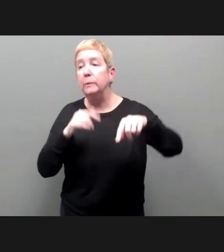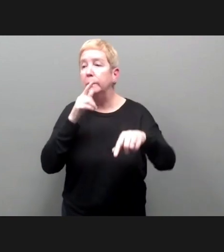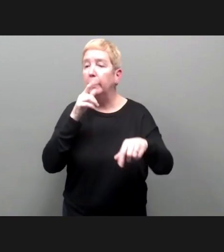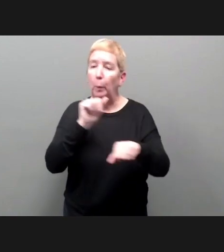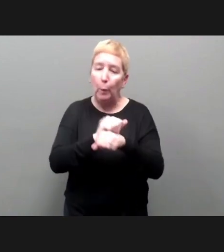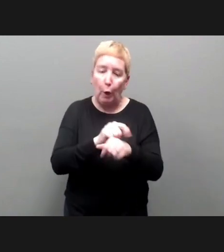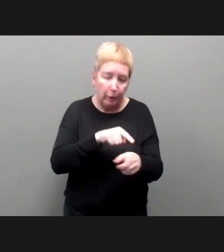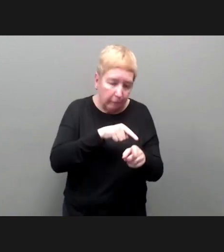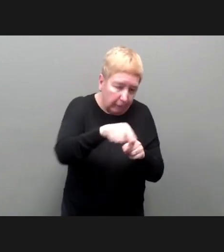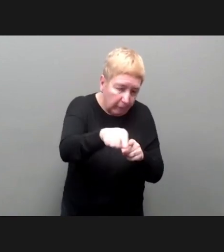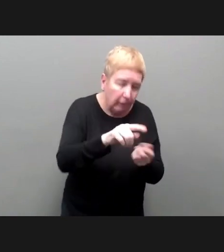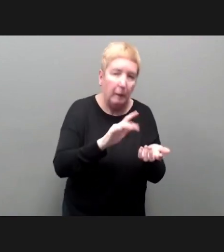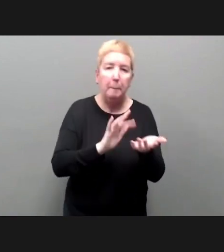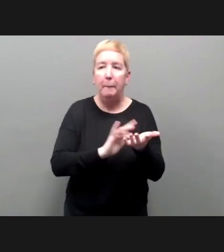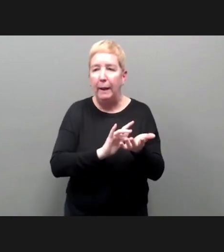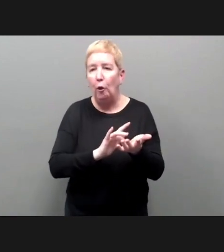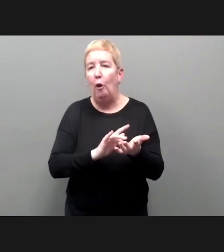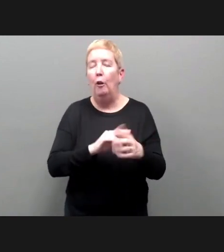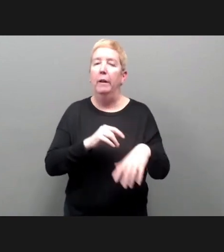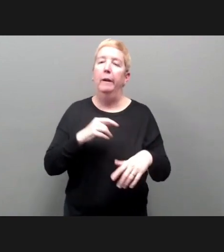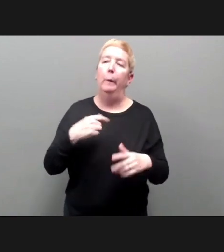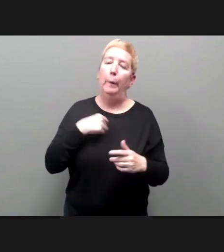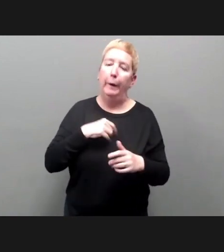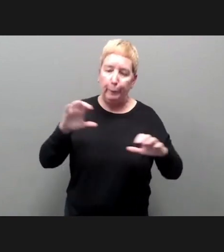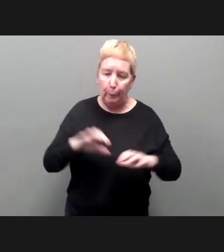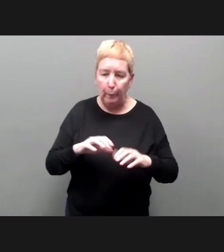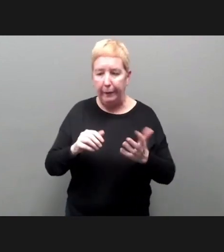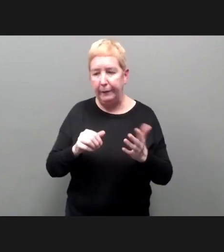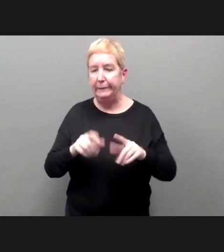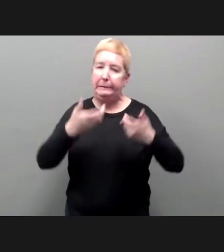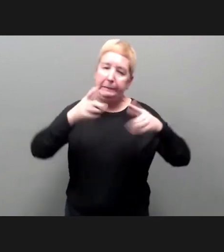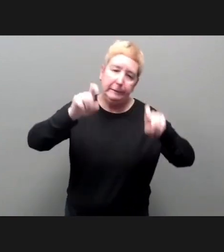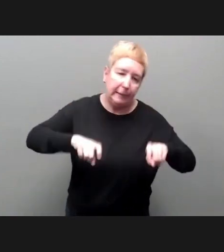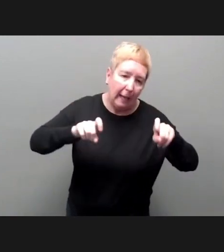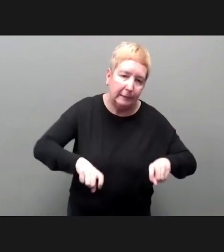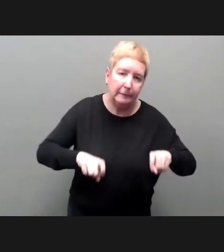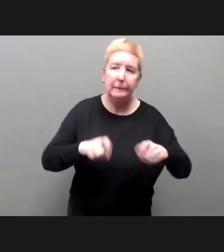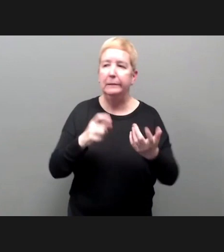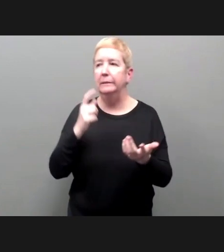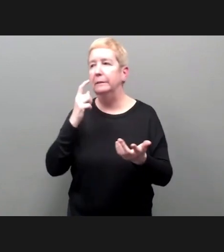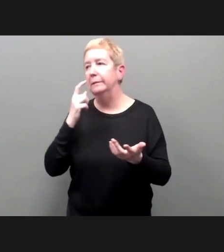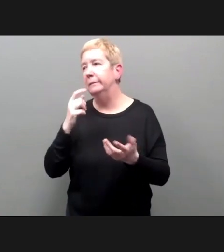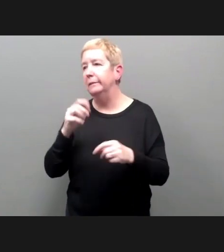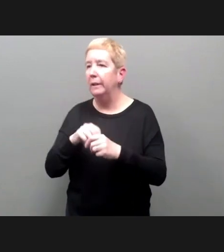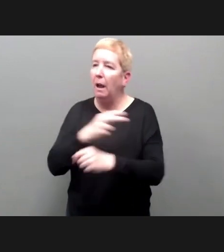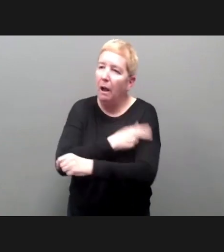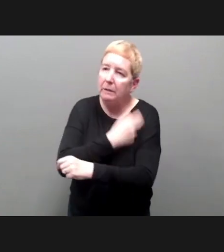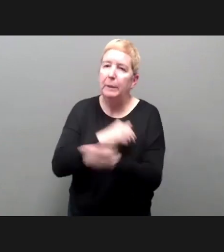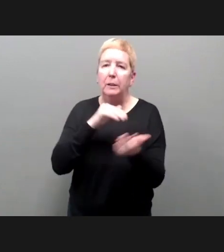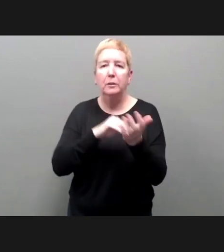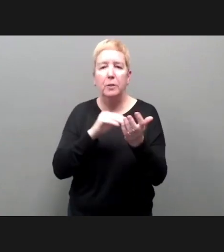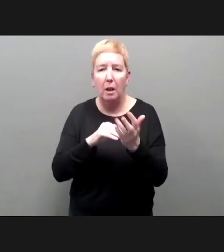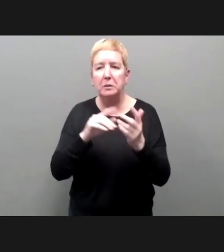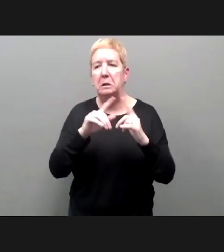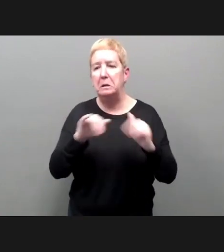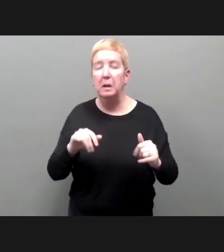a procedure on a patient, doing a test and they're coughing, then we would want to use a